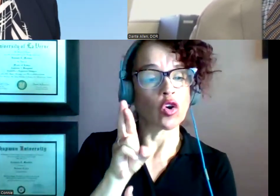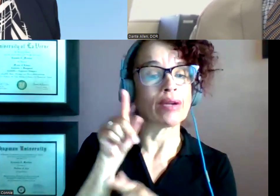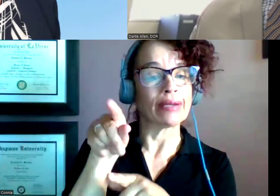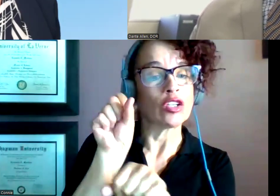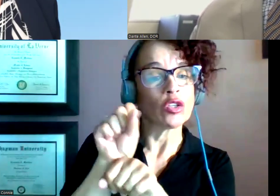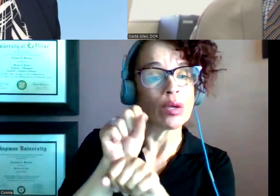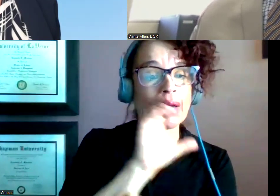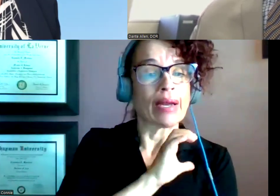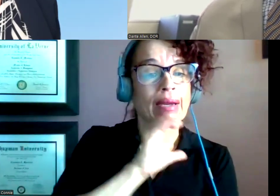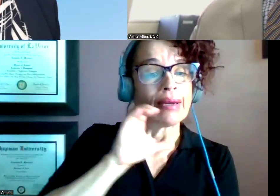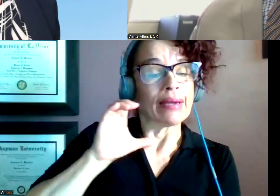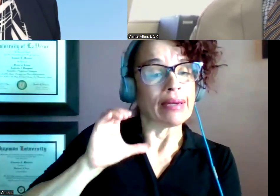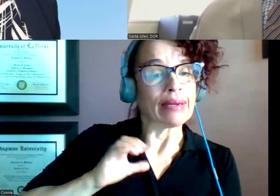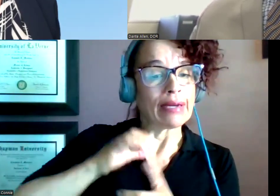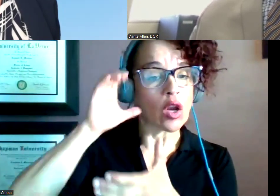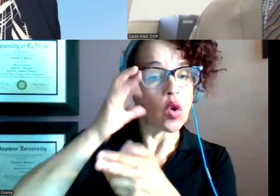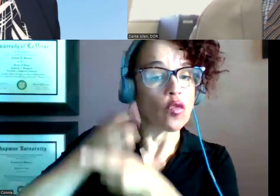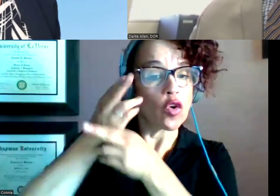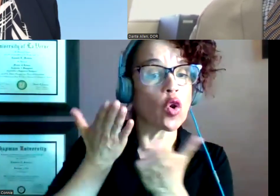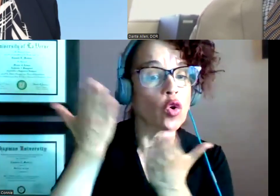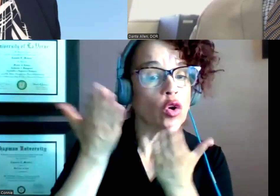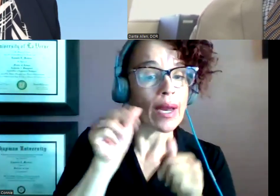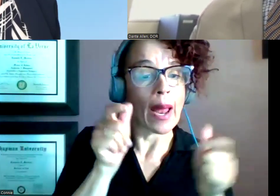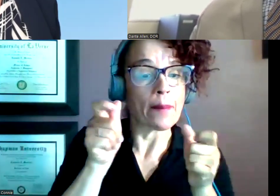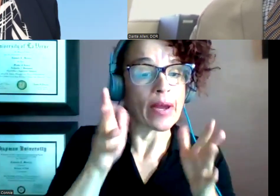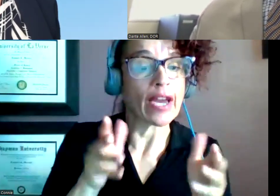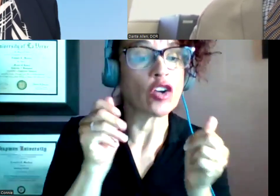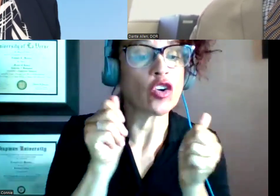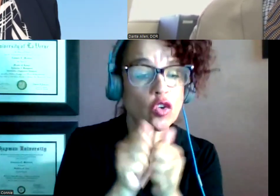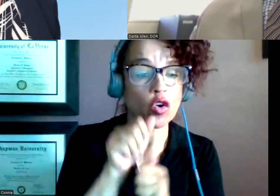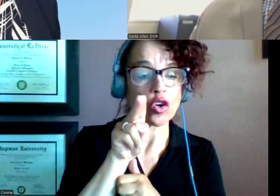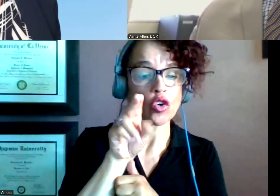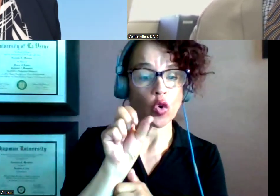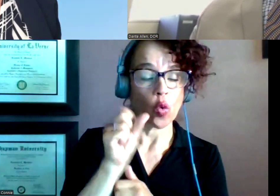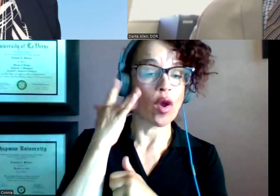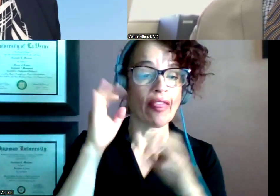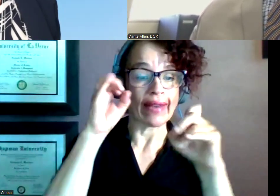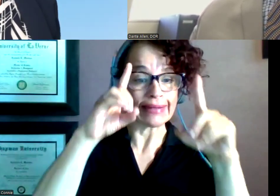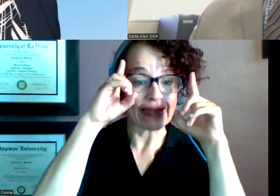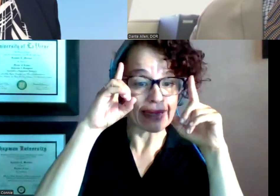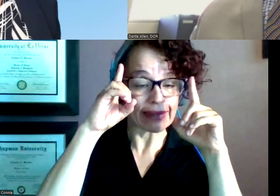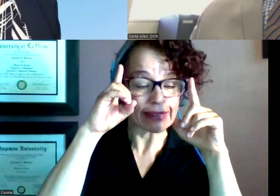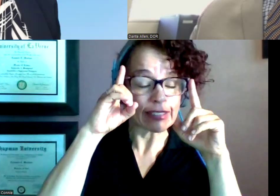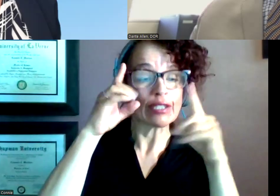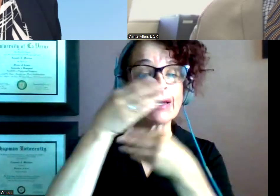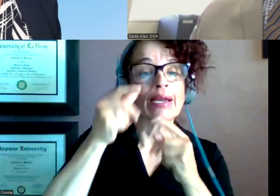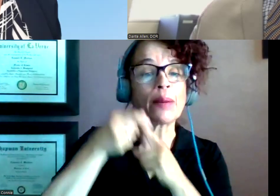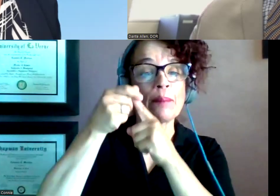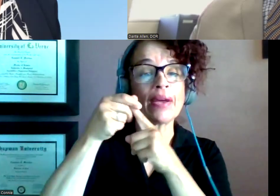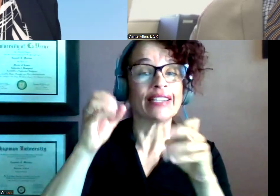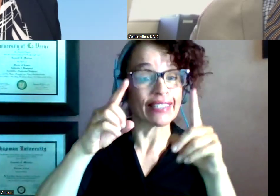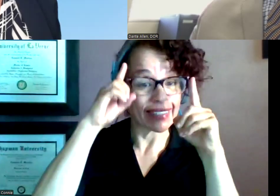as the Commissioner of the Rehabilitation Services Administration within the U.S. Department of Education, Office of Special Education